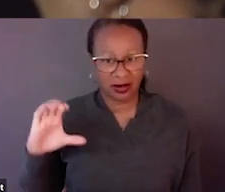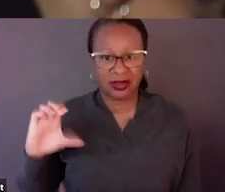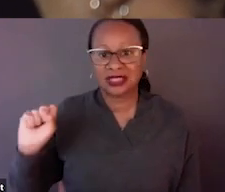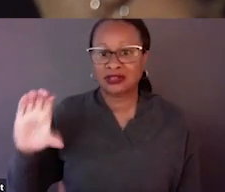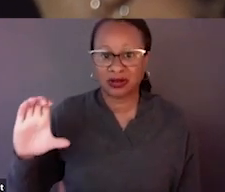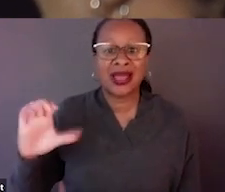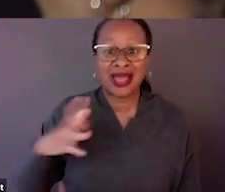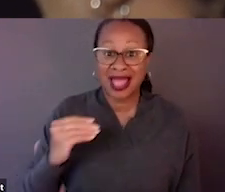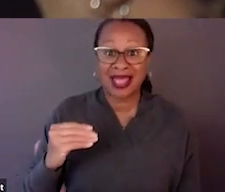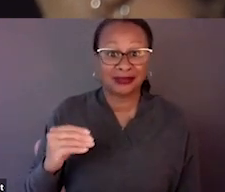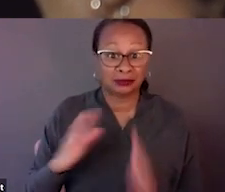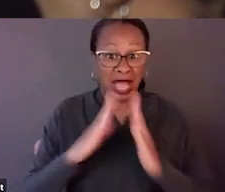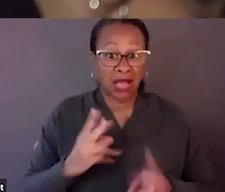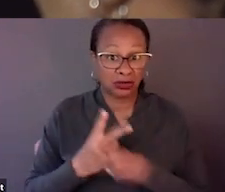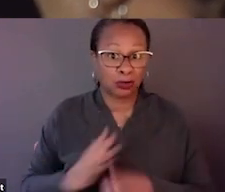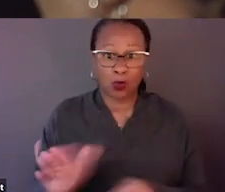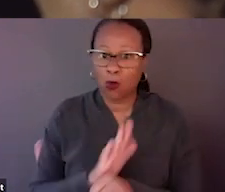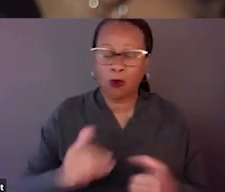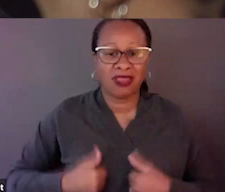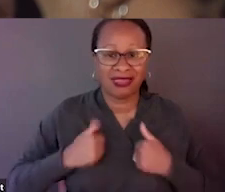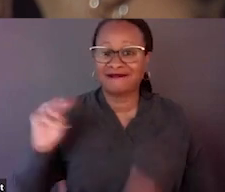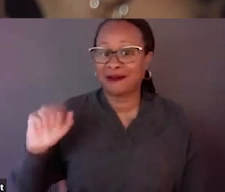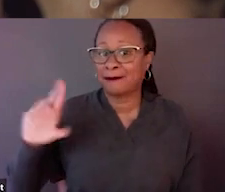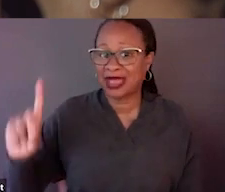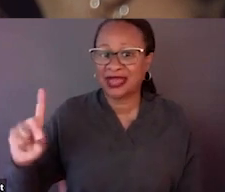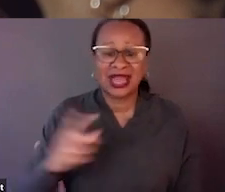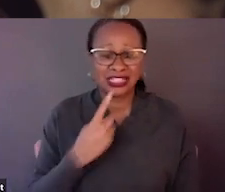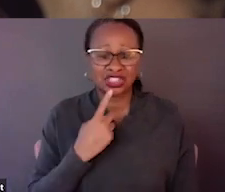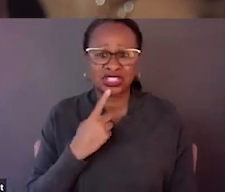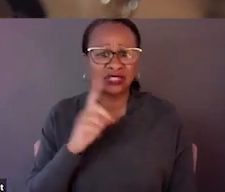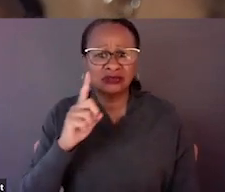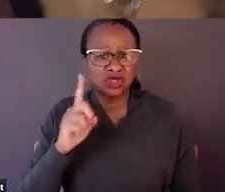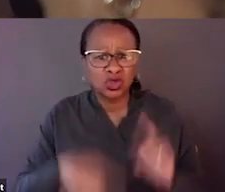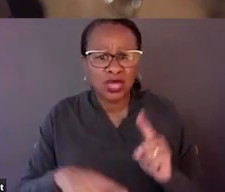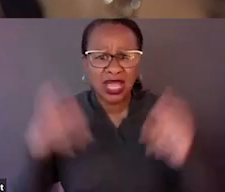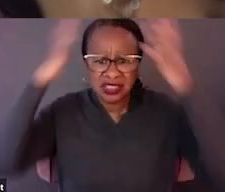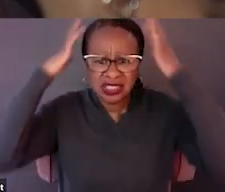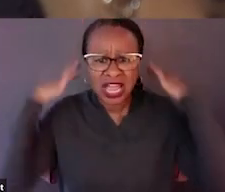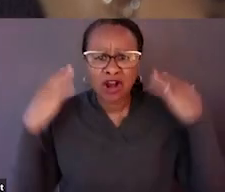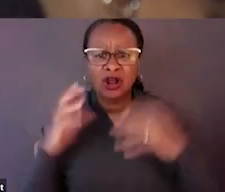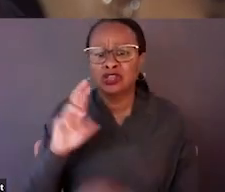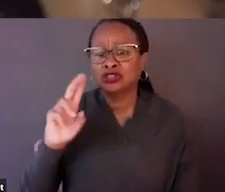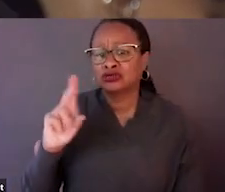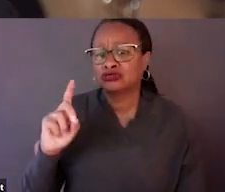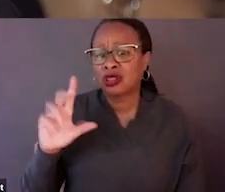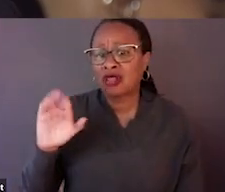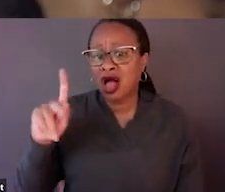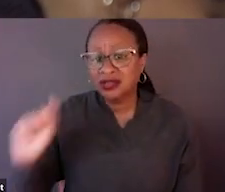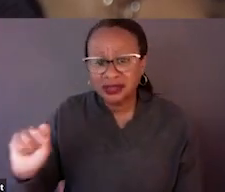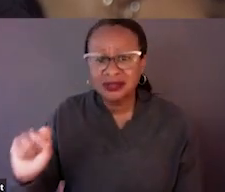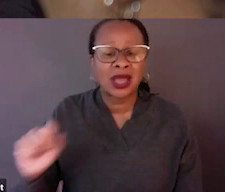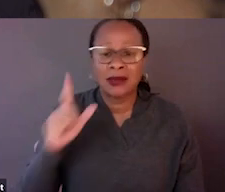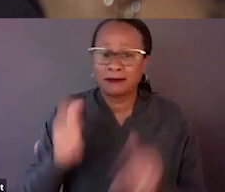life, she would say to me, you can't wear your hair in dreadlocks. You won't get a job. People won't respect you. She